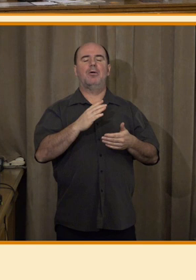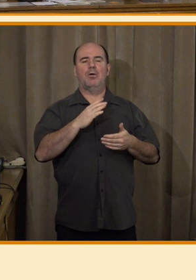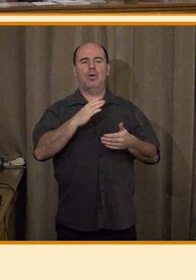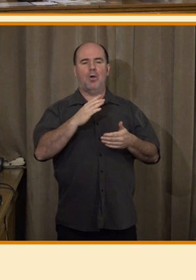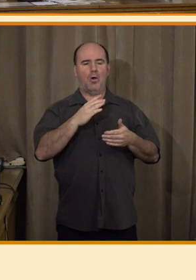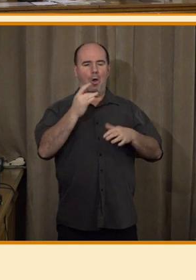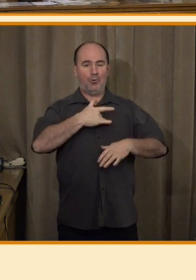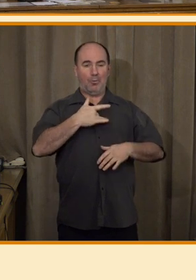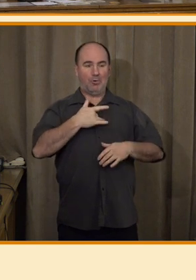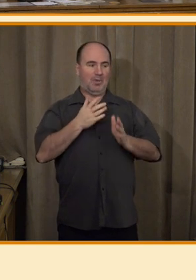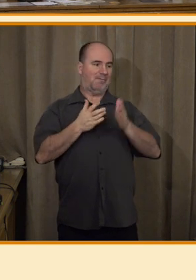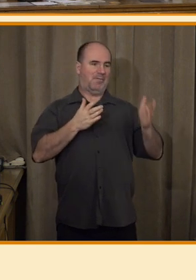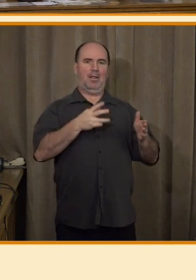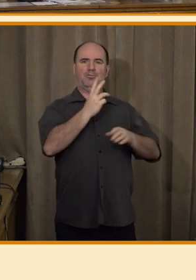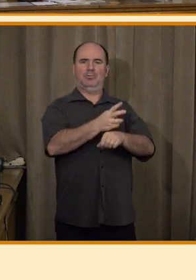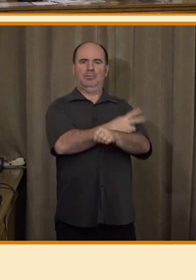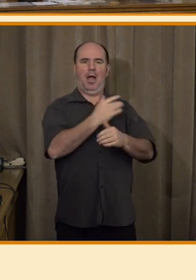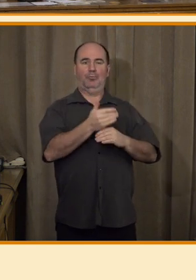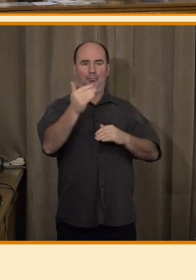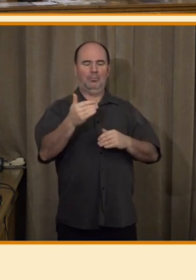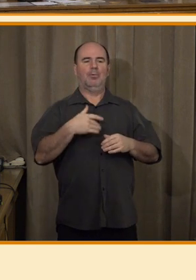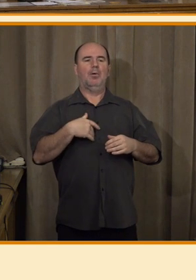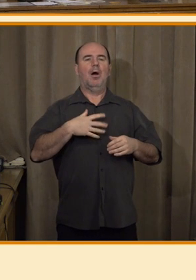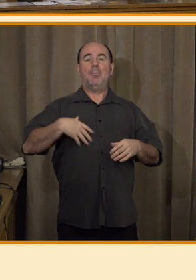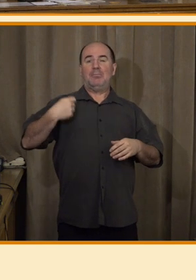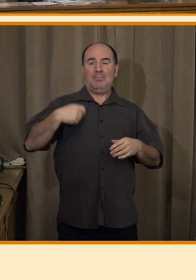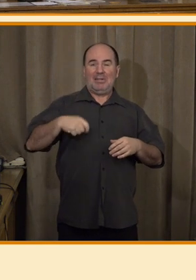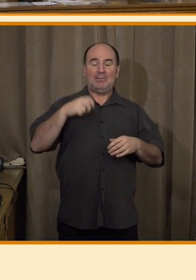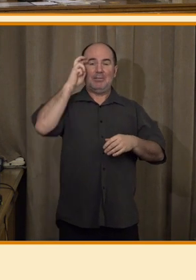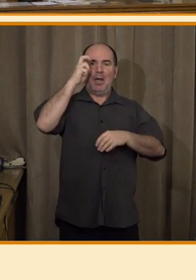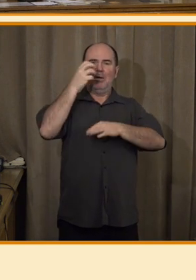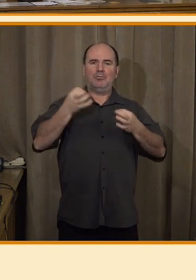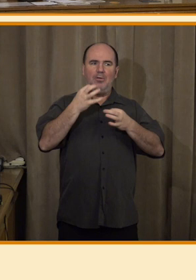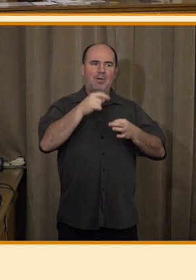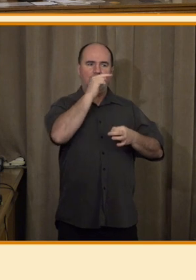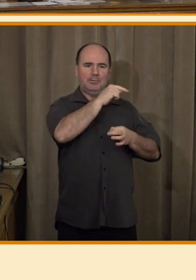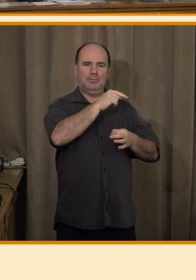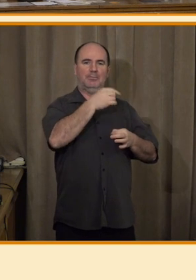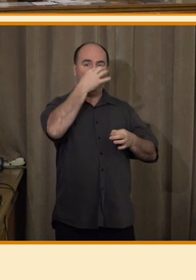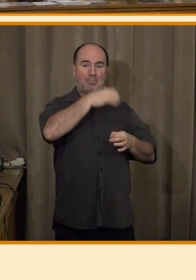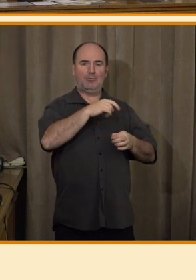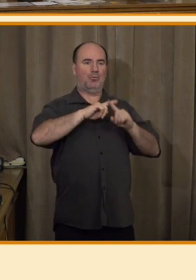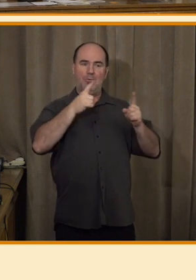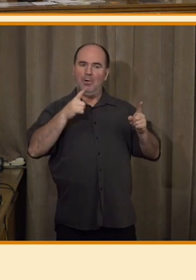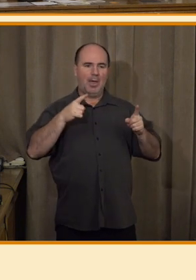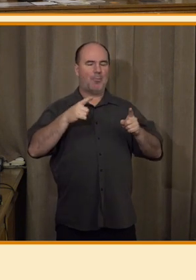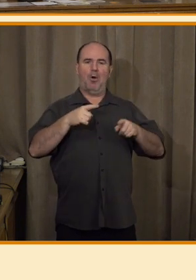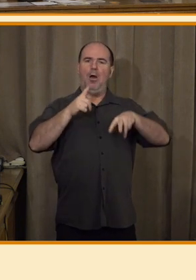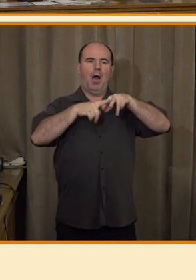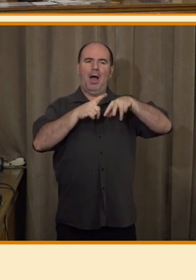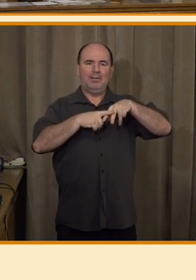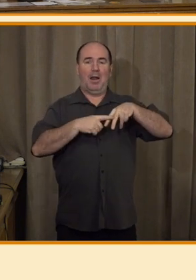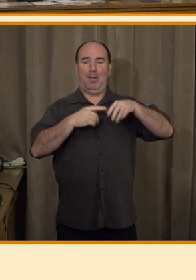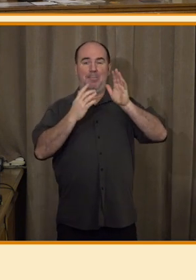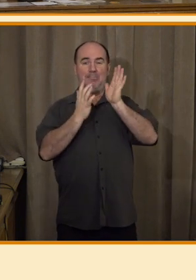Angela Merkel or the minister of Germany, or other people of the of EU, including